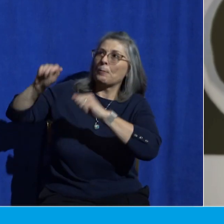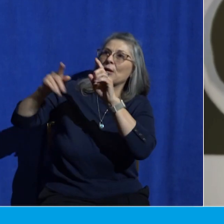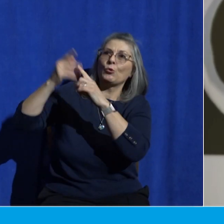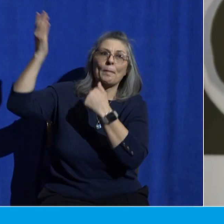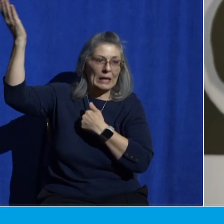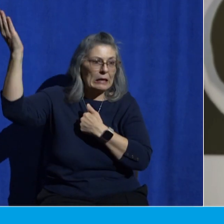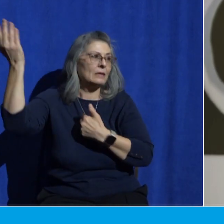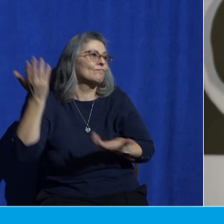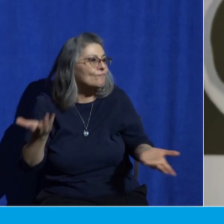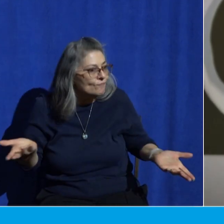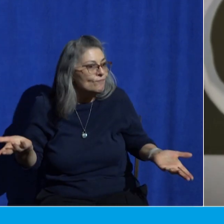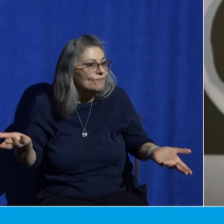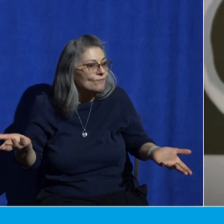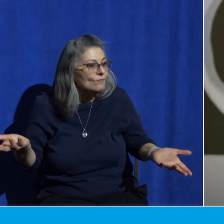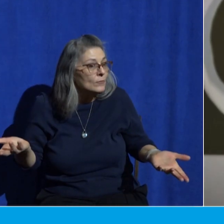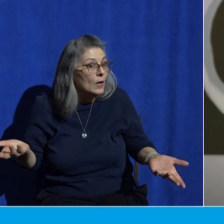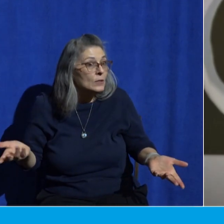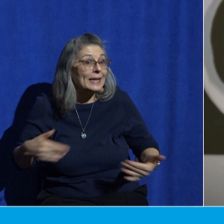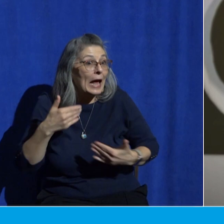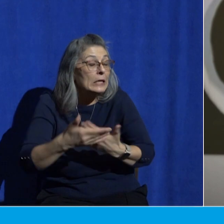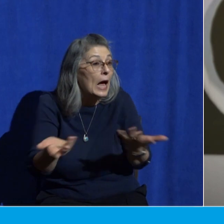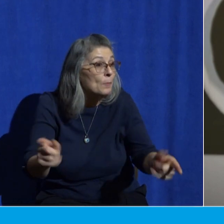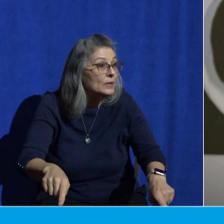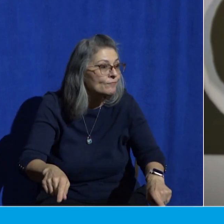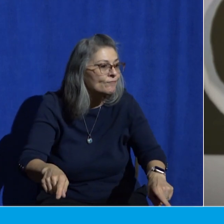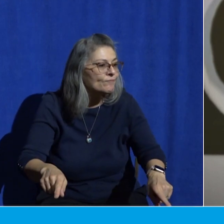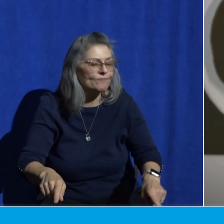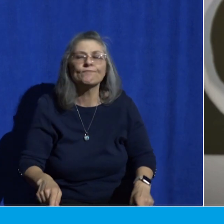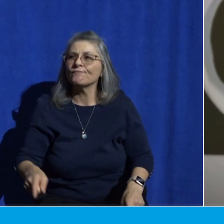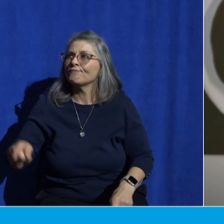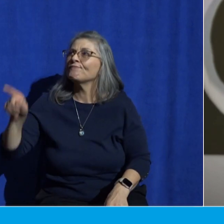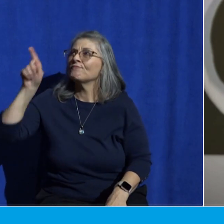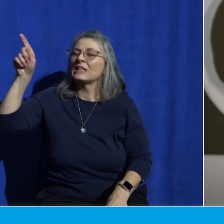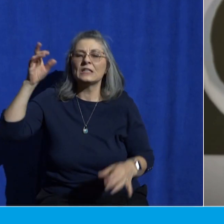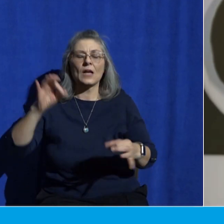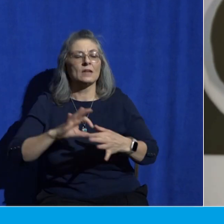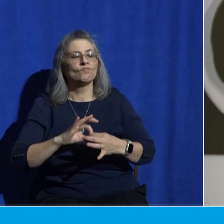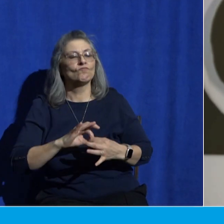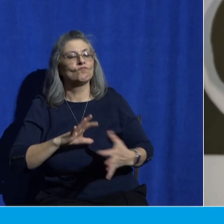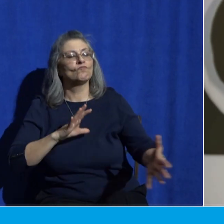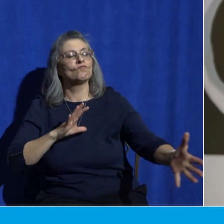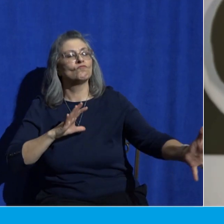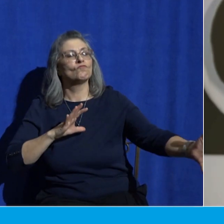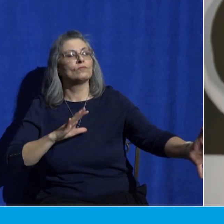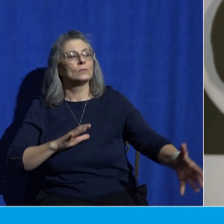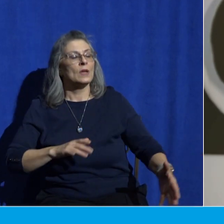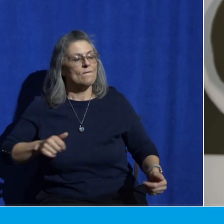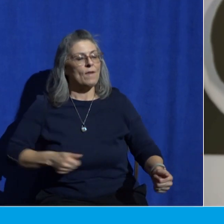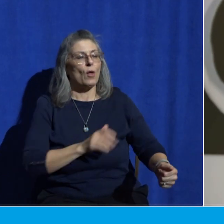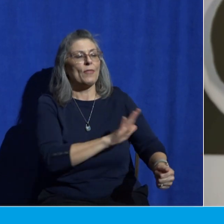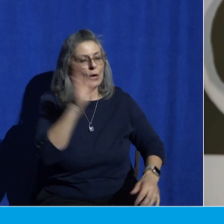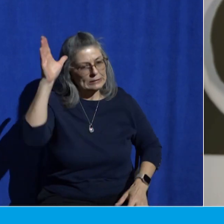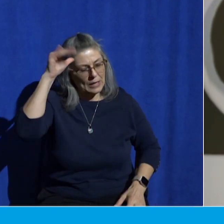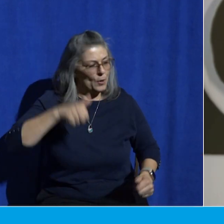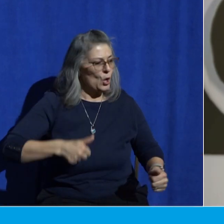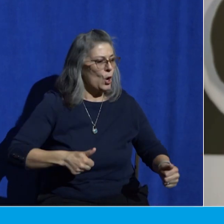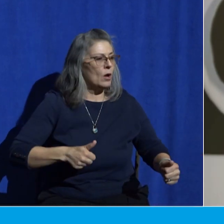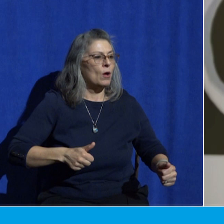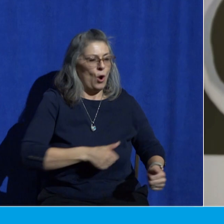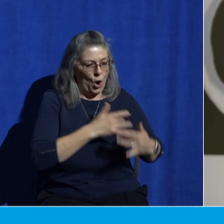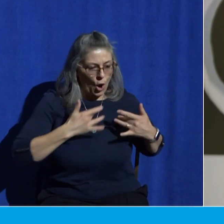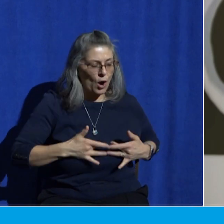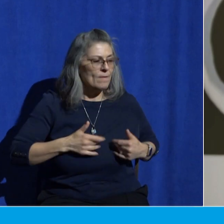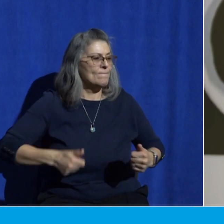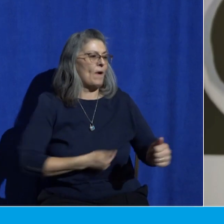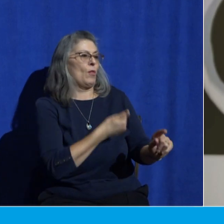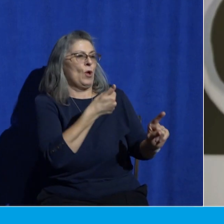me. So, listen to this, I gave them over to their stubborn hearts to follow